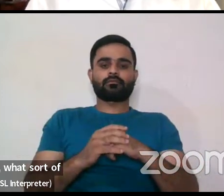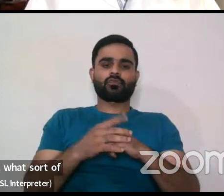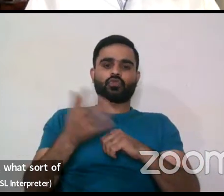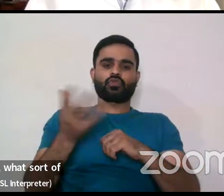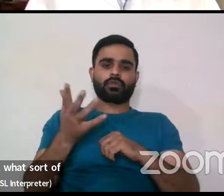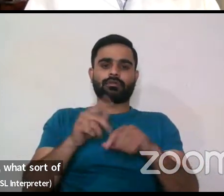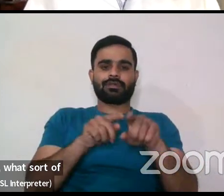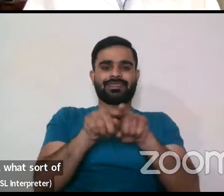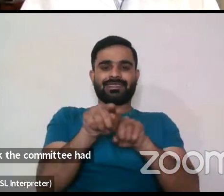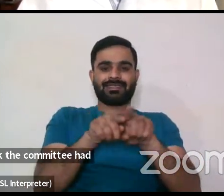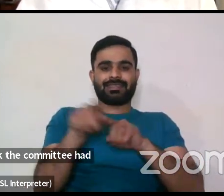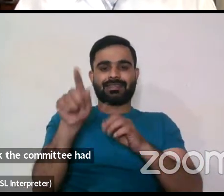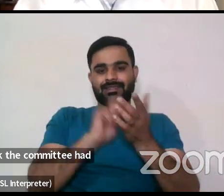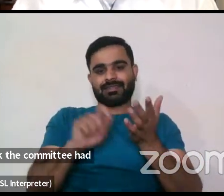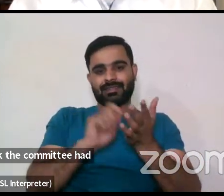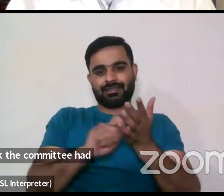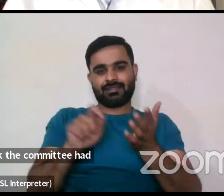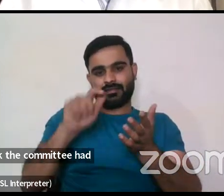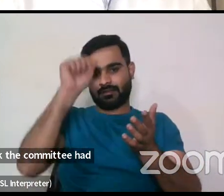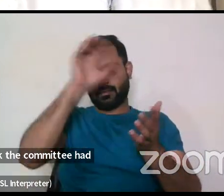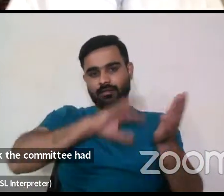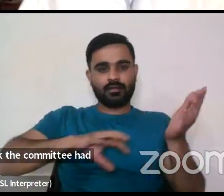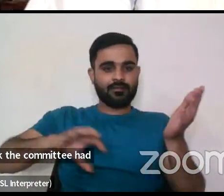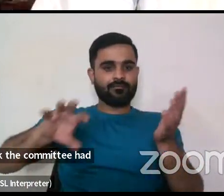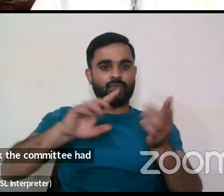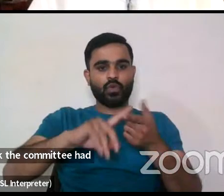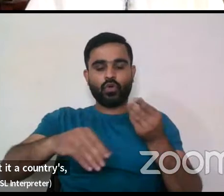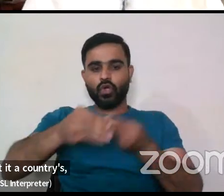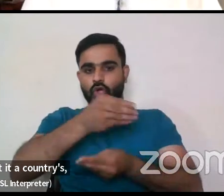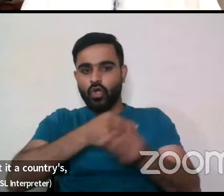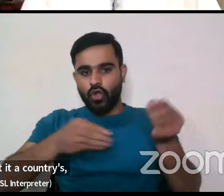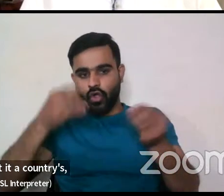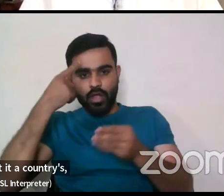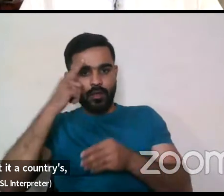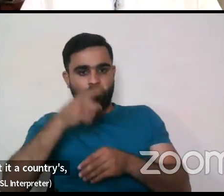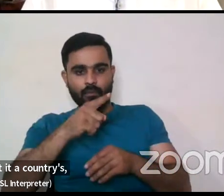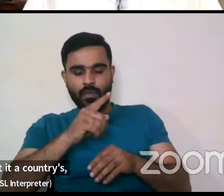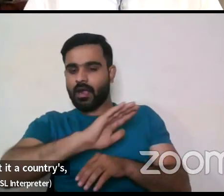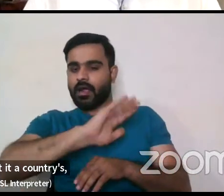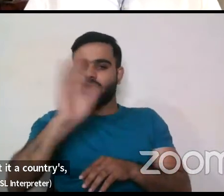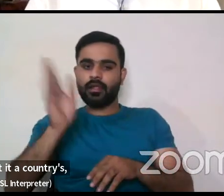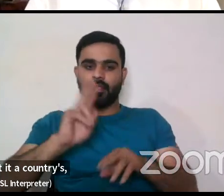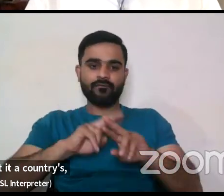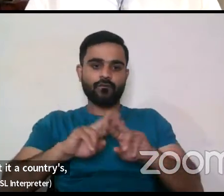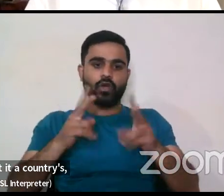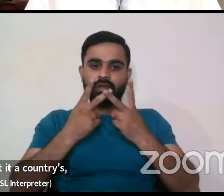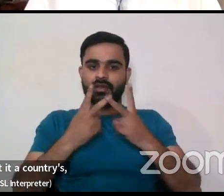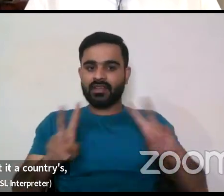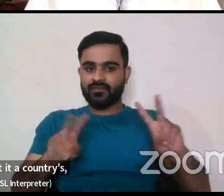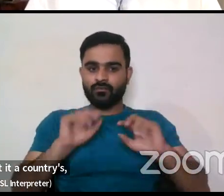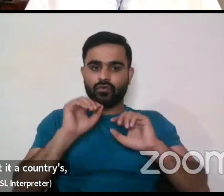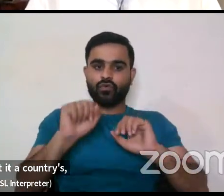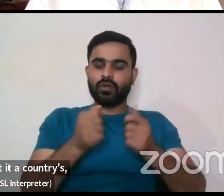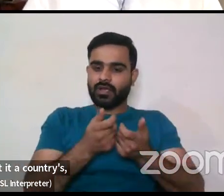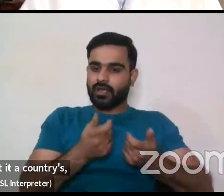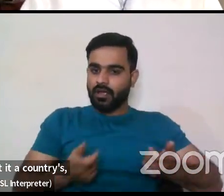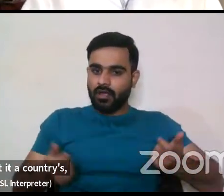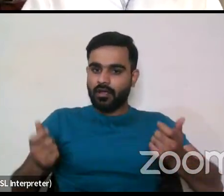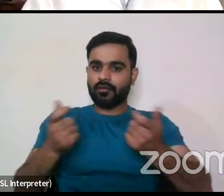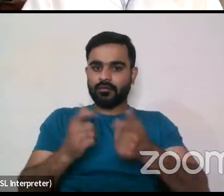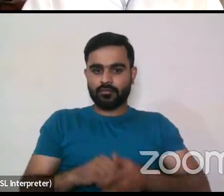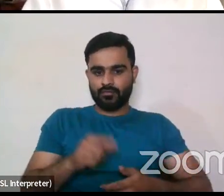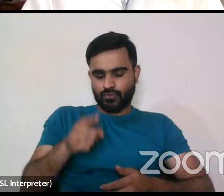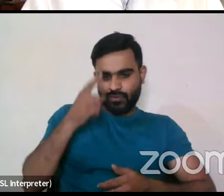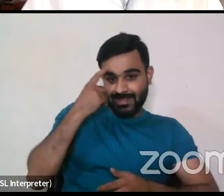and as Amber rightly put it, a country's economic considerations are not ever completely divorced from their political considerations. So do